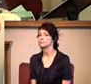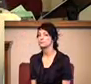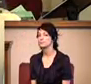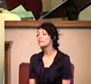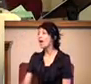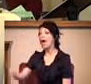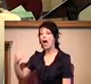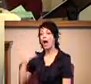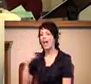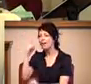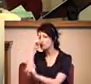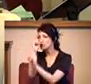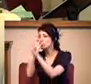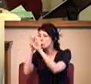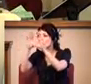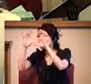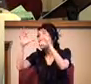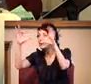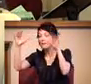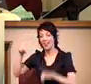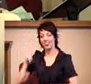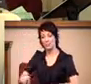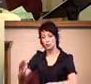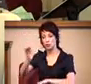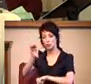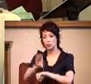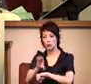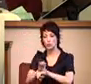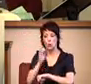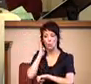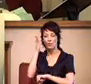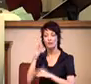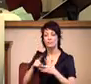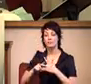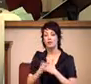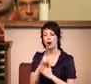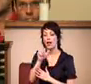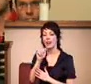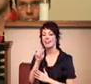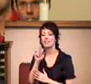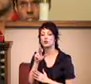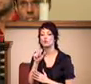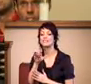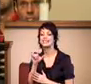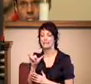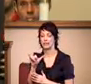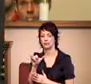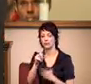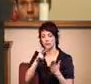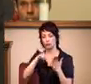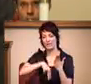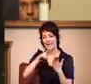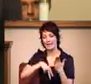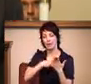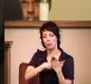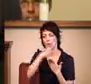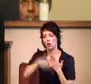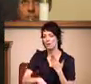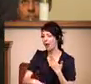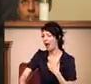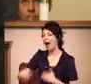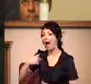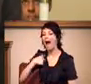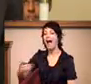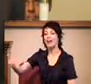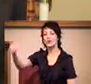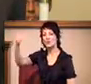I have a dream that this church someday is going to start a literacy program. Because I know